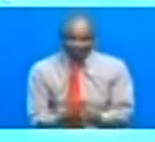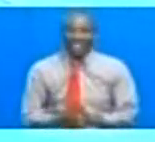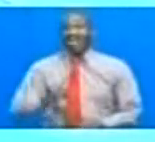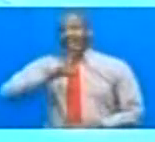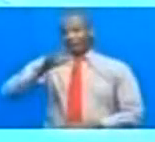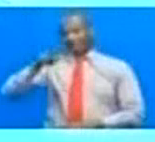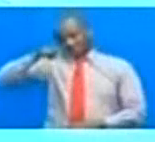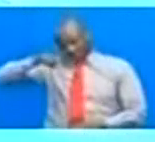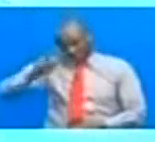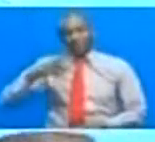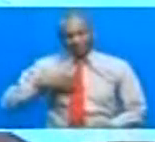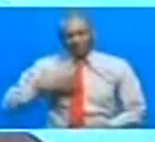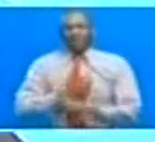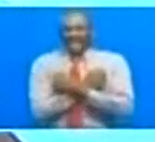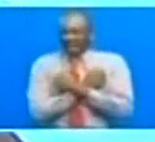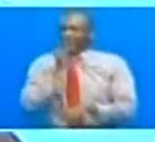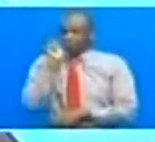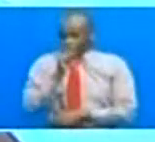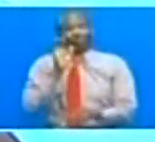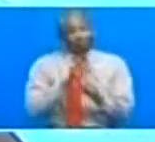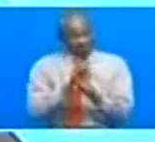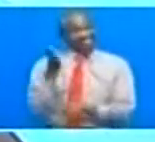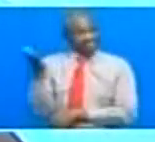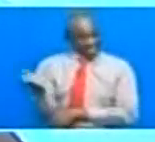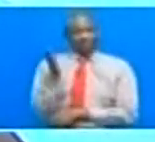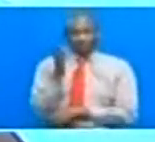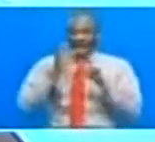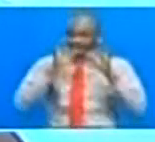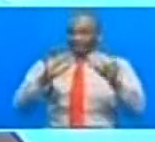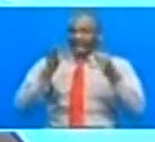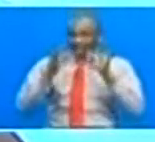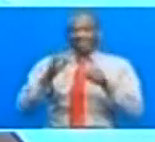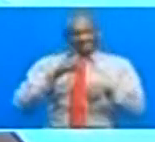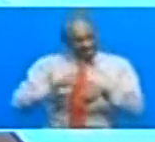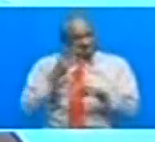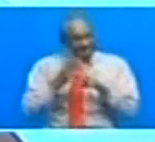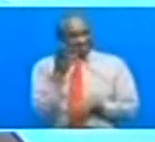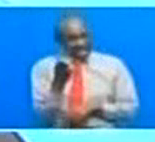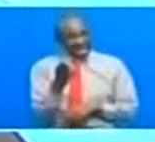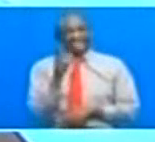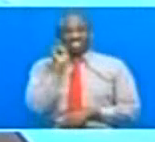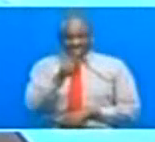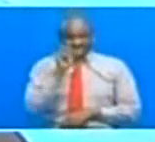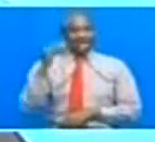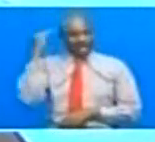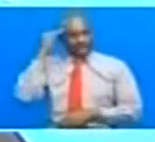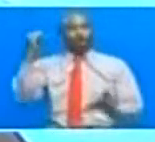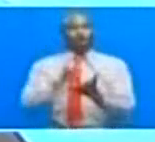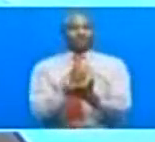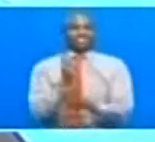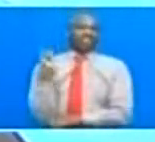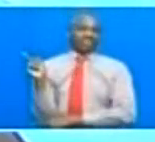be famed for its people's love of chicken as the main delicacy, even earning the name Chicken Headquarters.